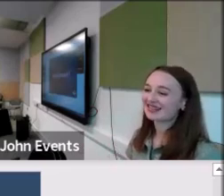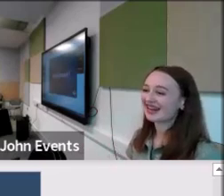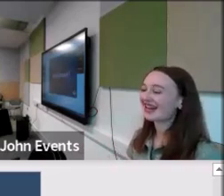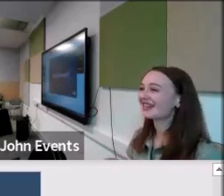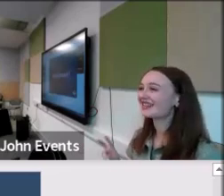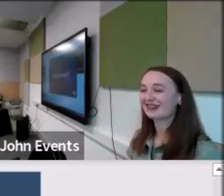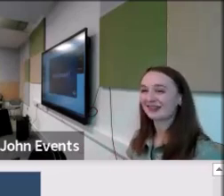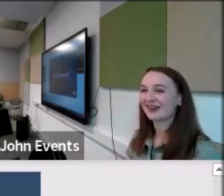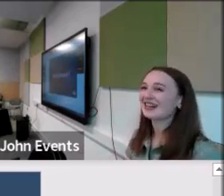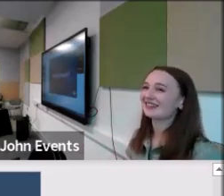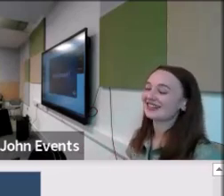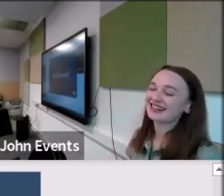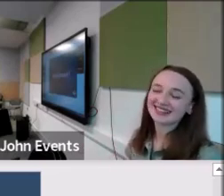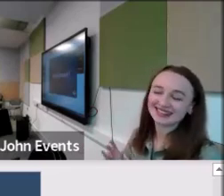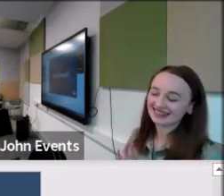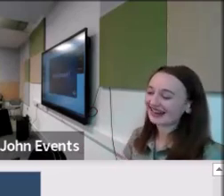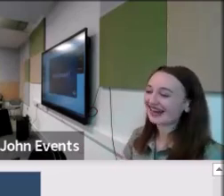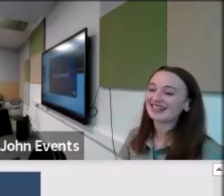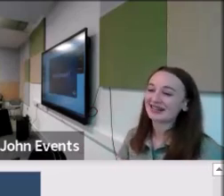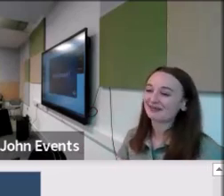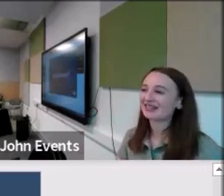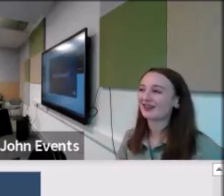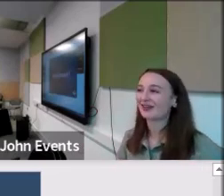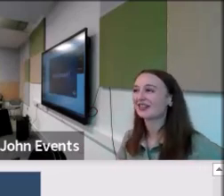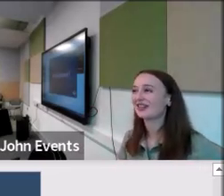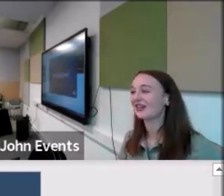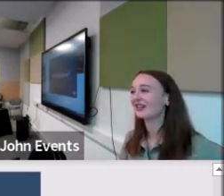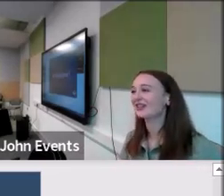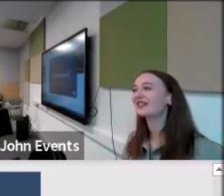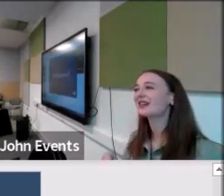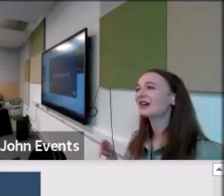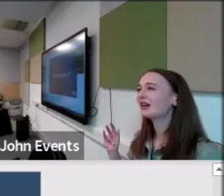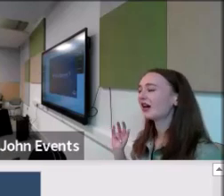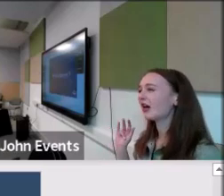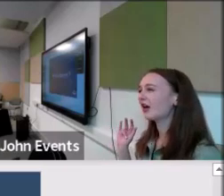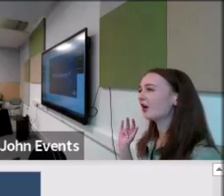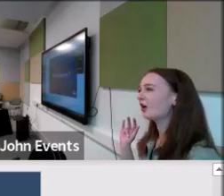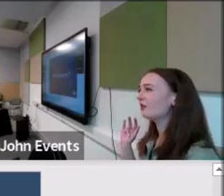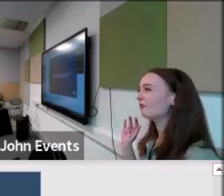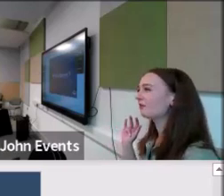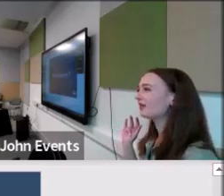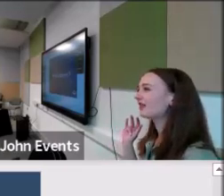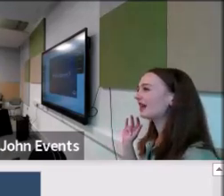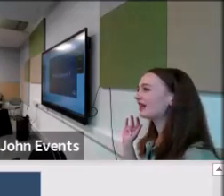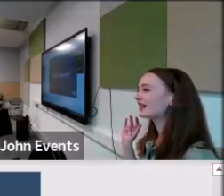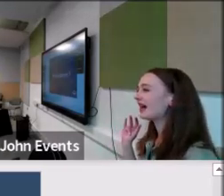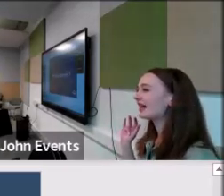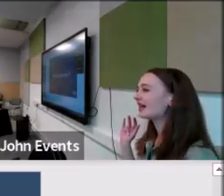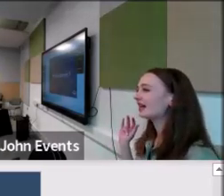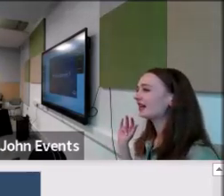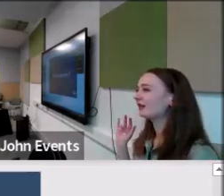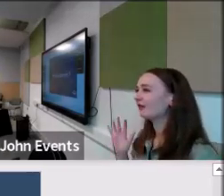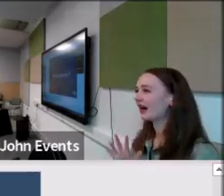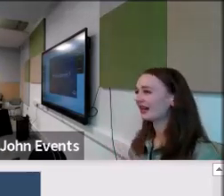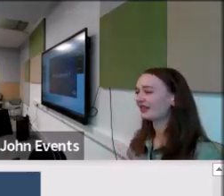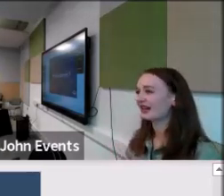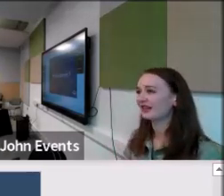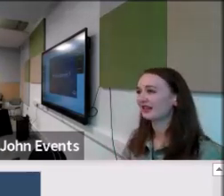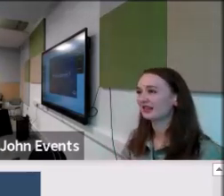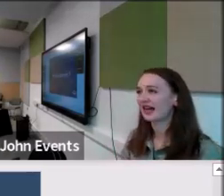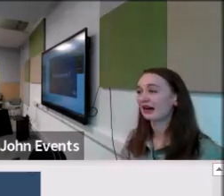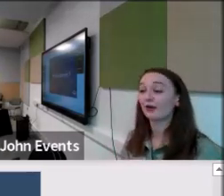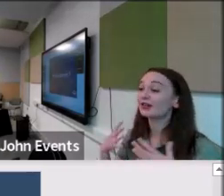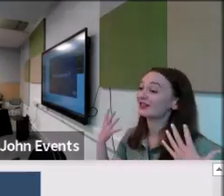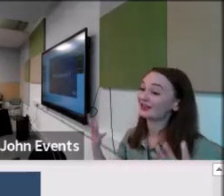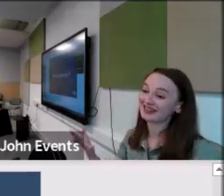using mobility aids, chronic illness, energy limiting conditions, things like the right